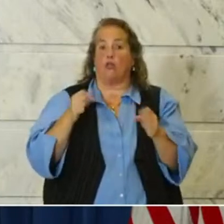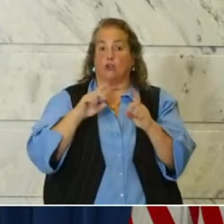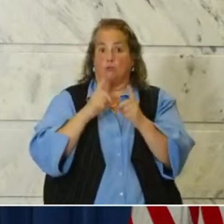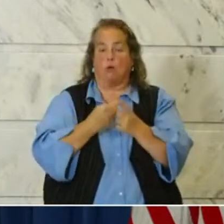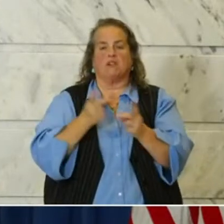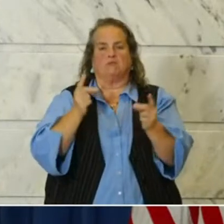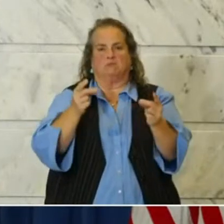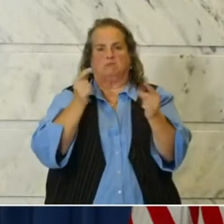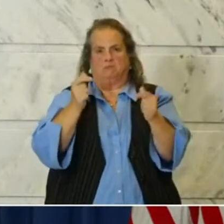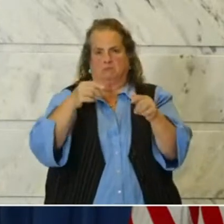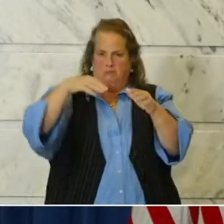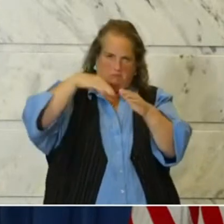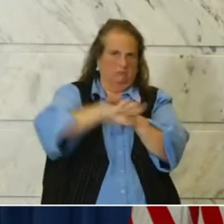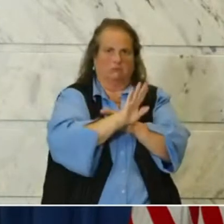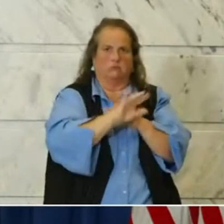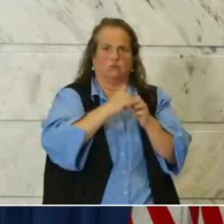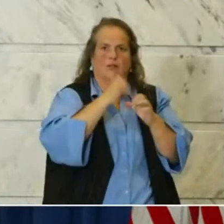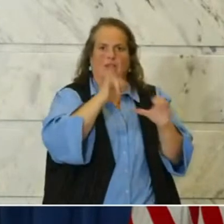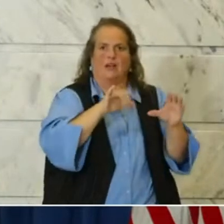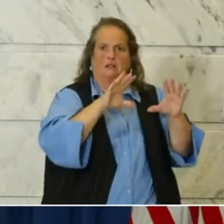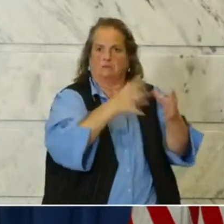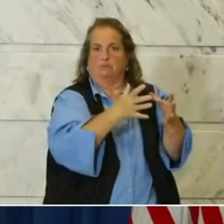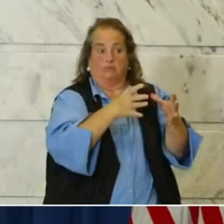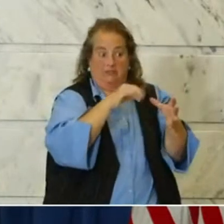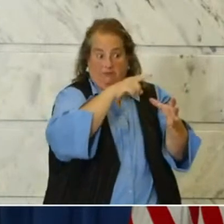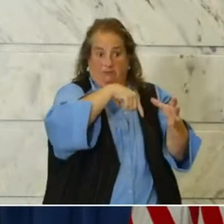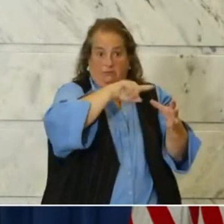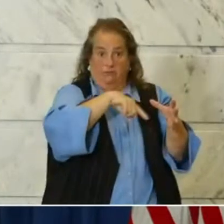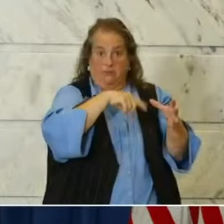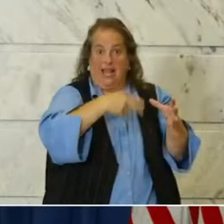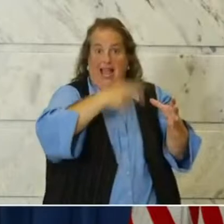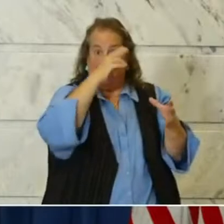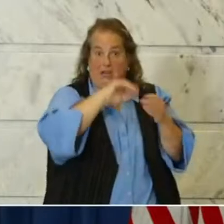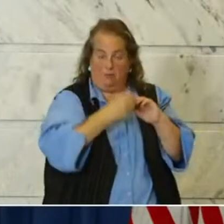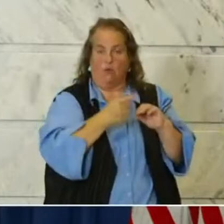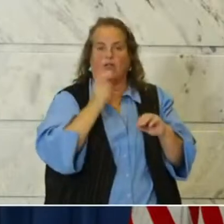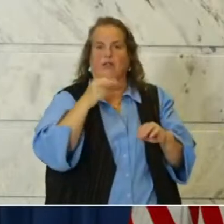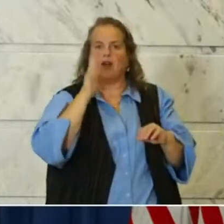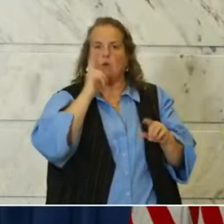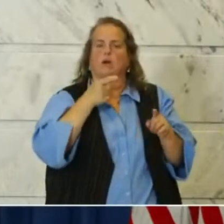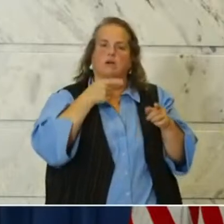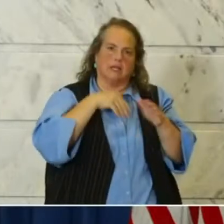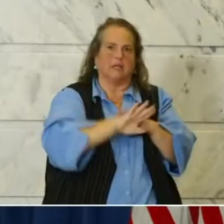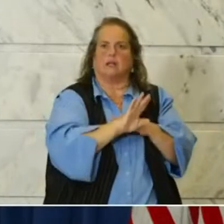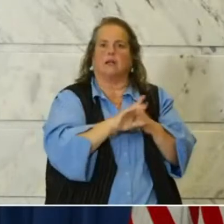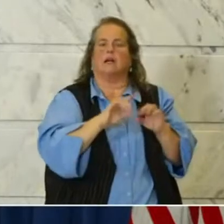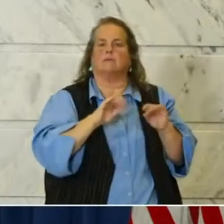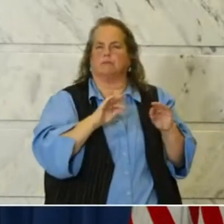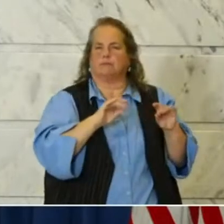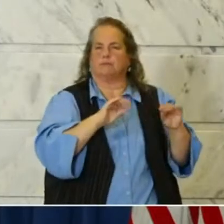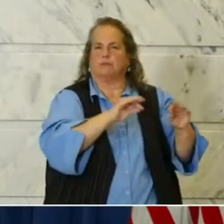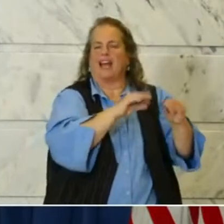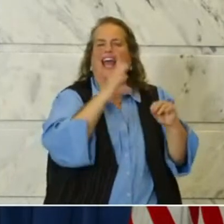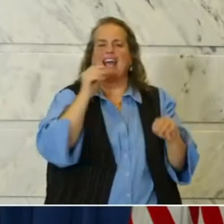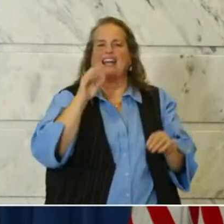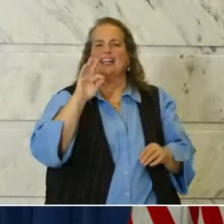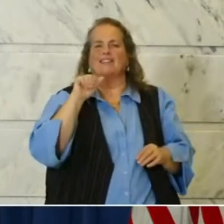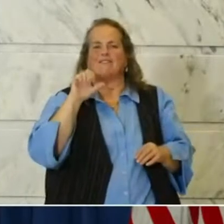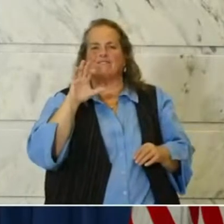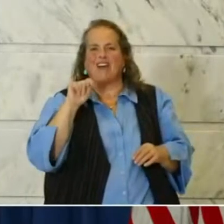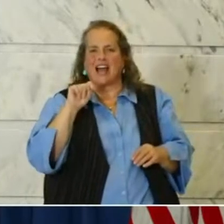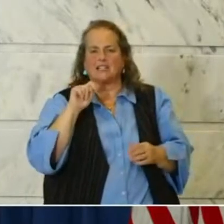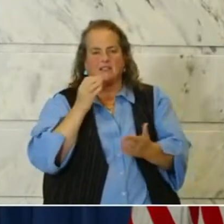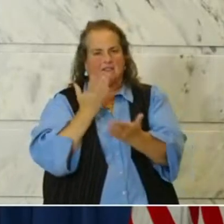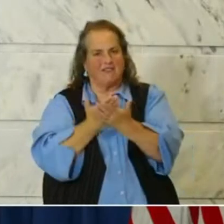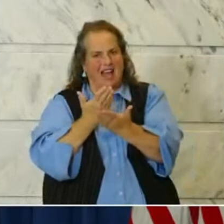It's what they've been doing in all clusters all around. And then it's really a very fact-intensive analysis.